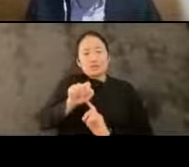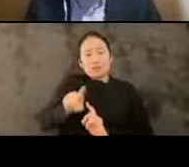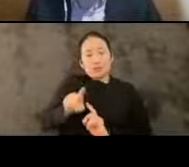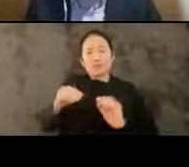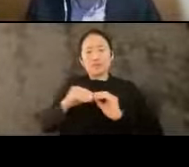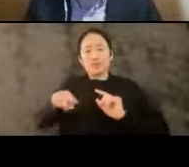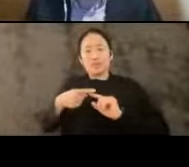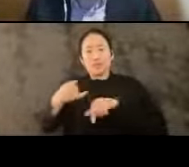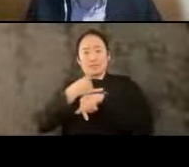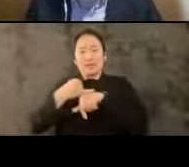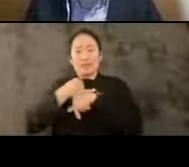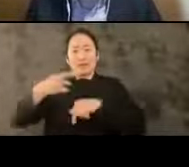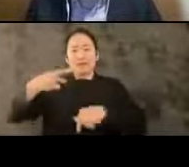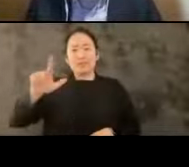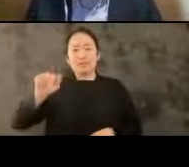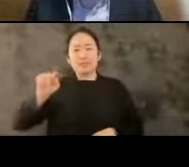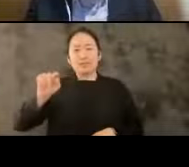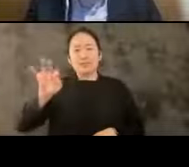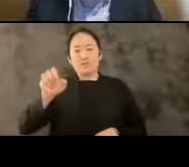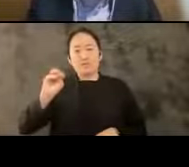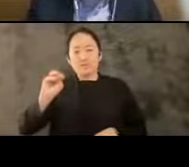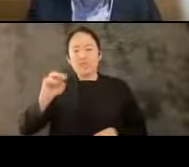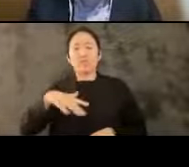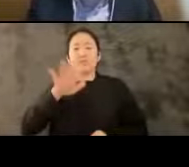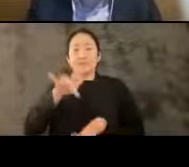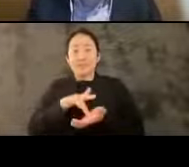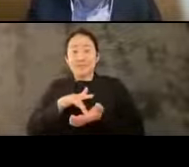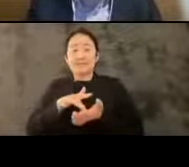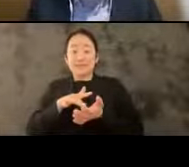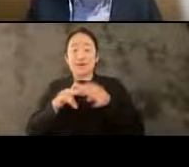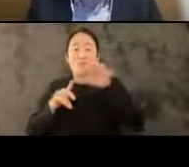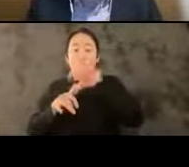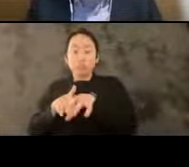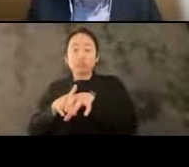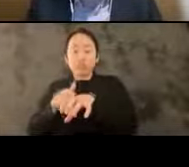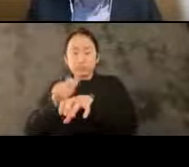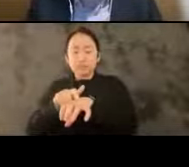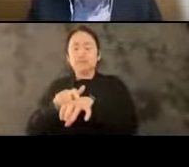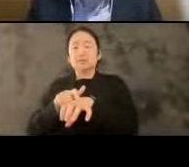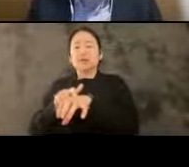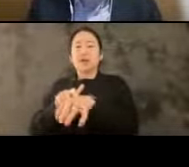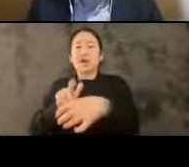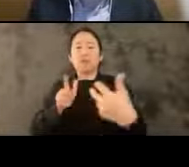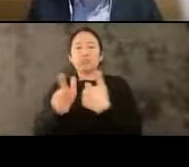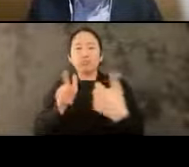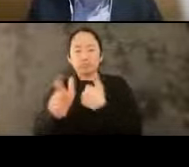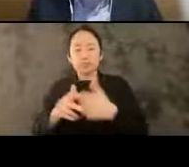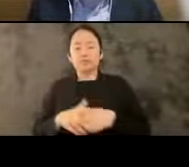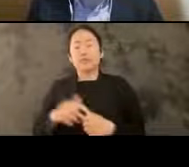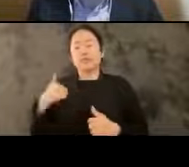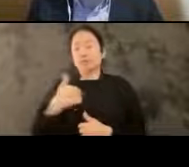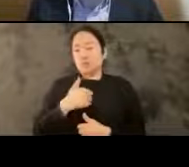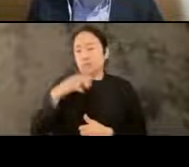it's center running lanes, and so there's kind of an assumption in there that many people would be making